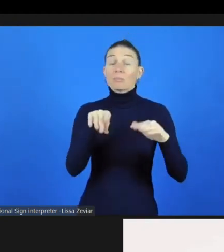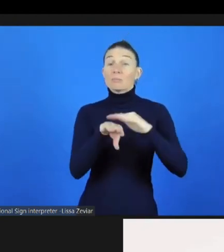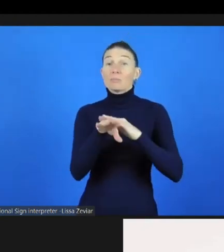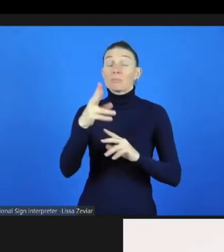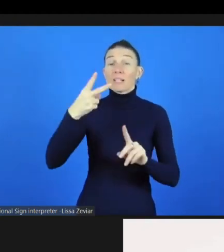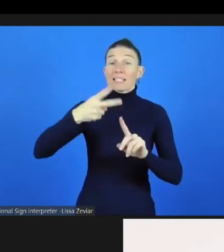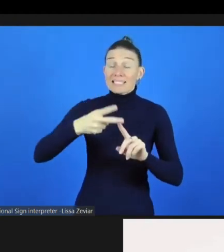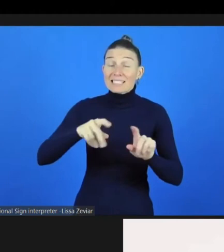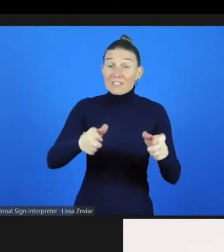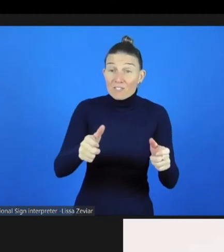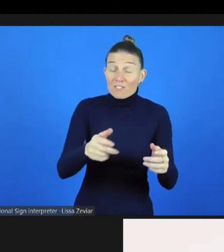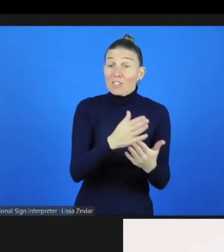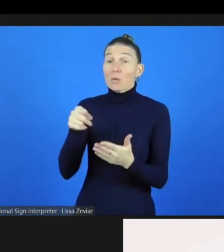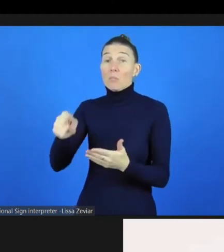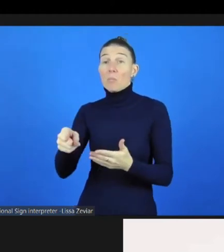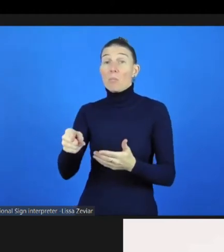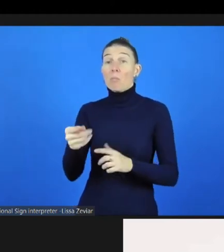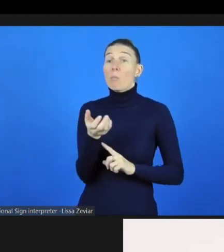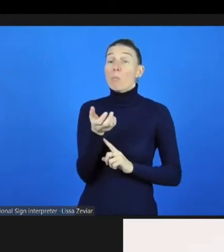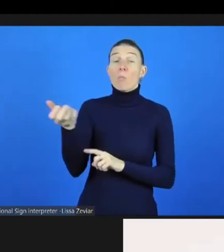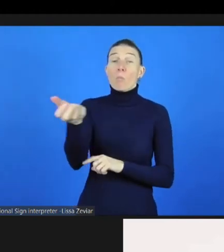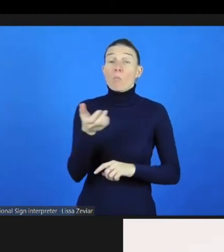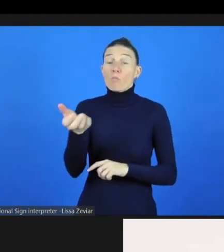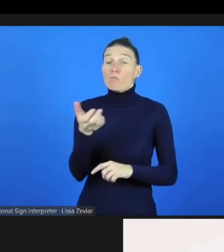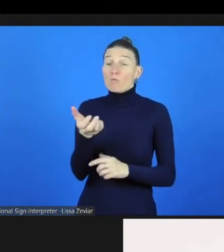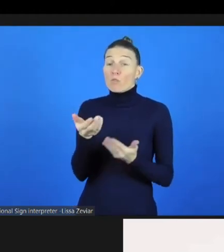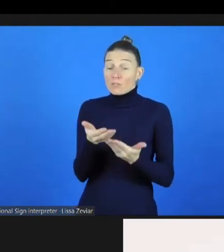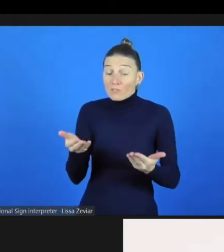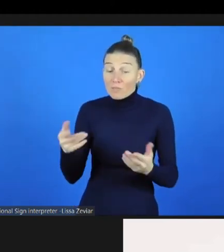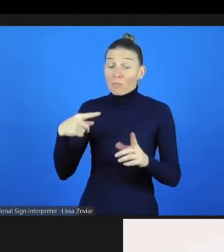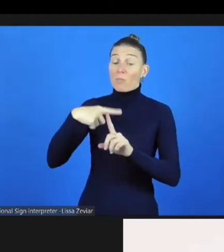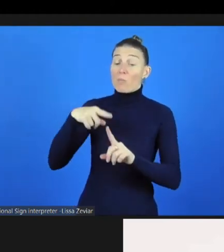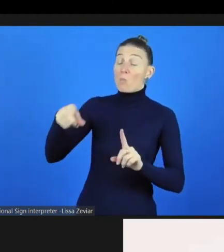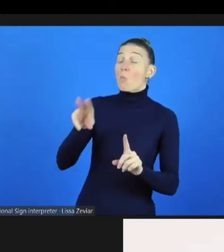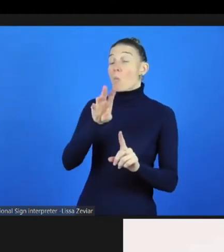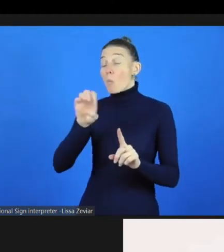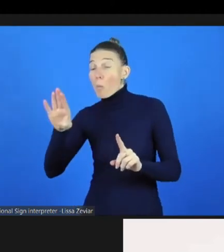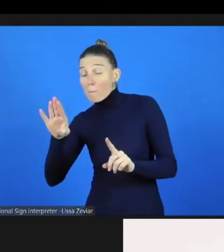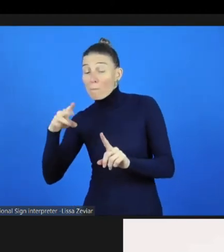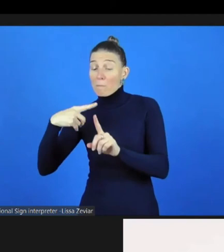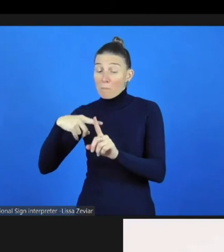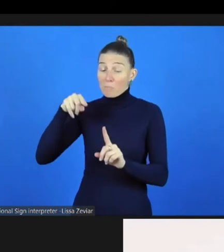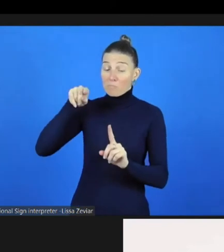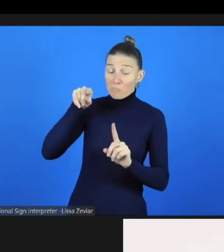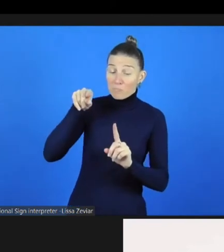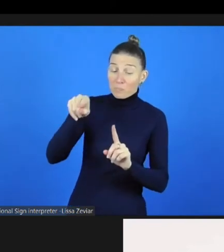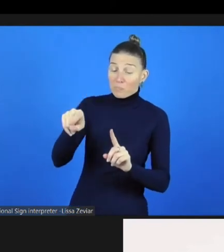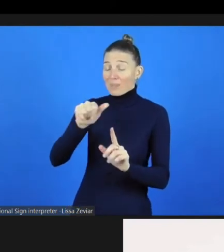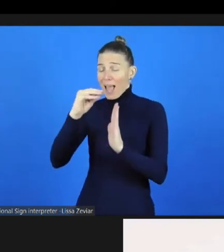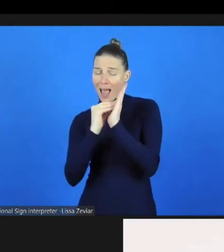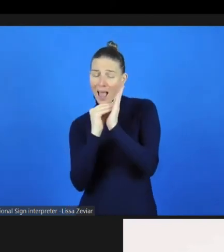payment systems, and online web and app accessibility initiatives. I'm going to hand over to